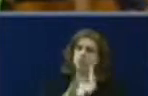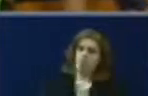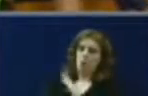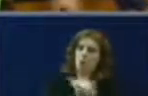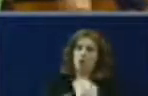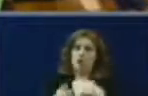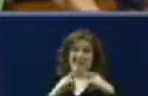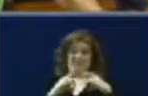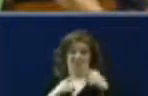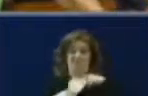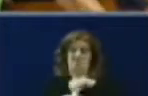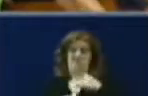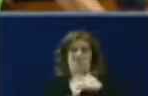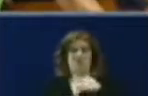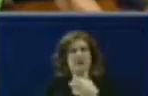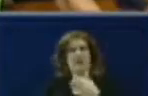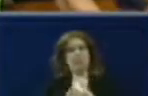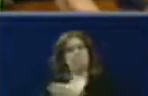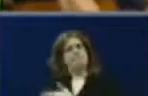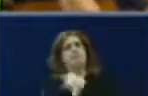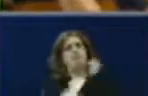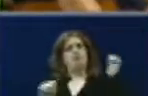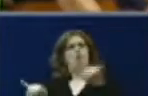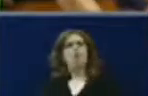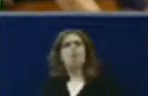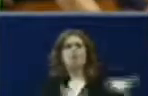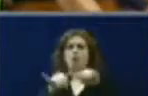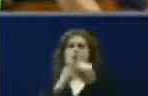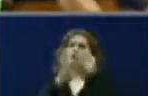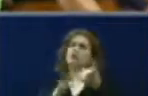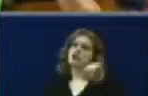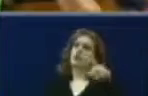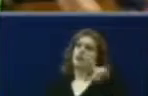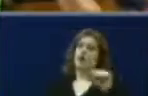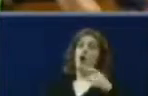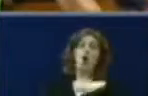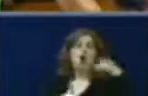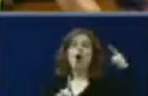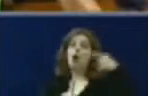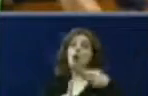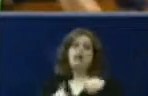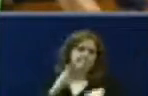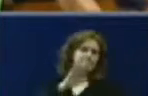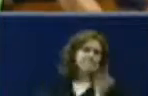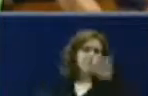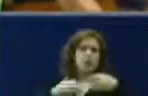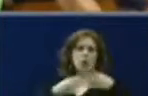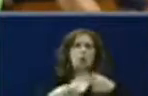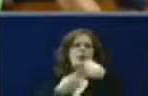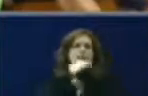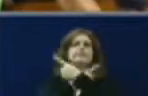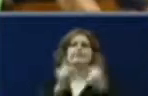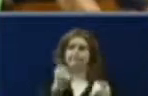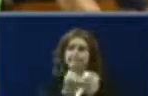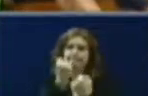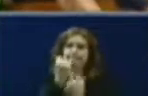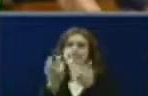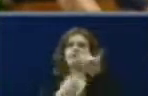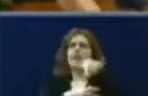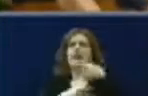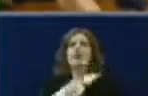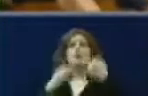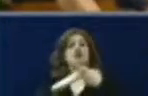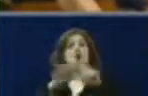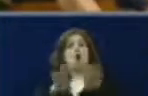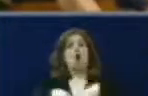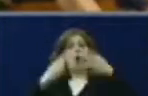Feedback that we feel could improve the outcome for all students of JCPS. Our goal was to find a way to give those voices wings. We started an open